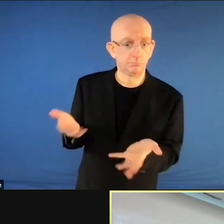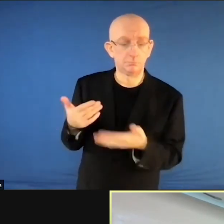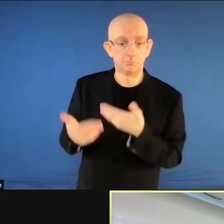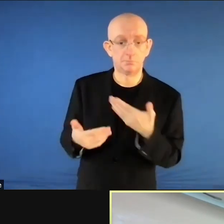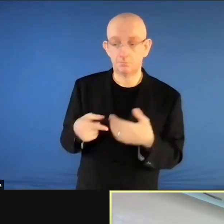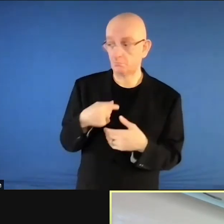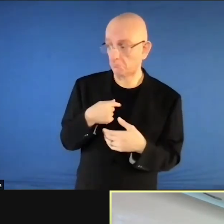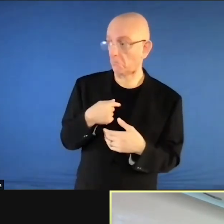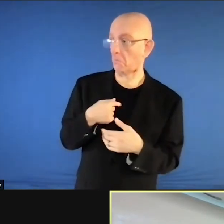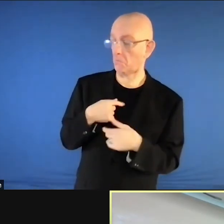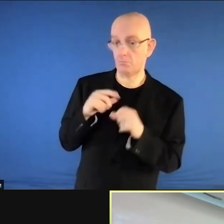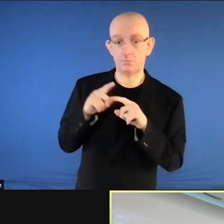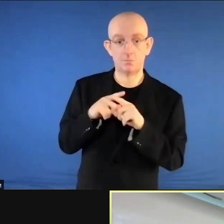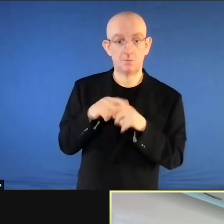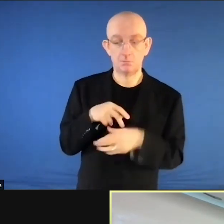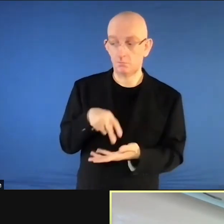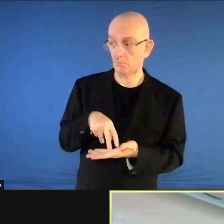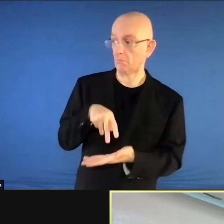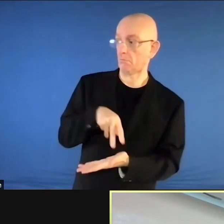aligned with